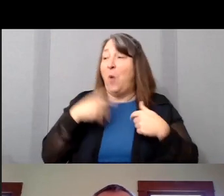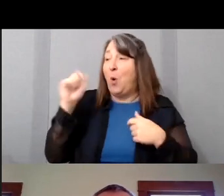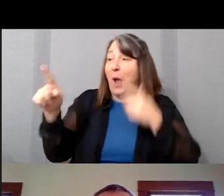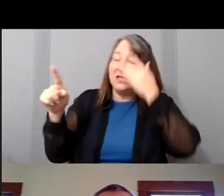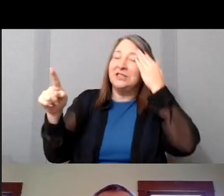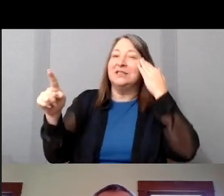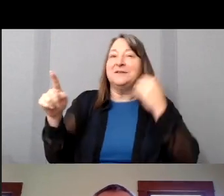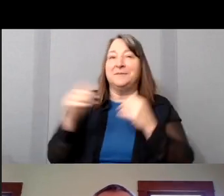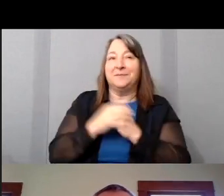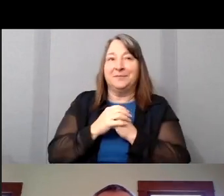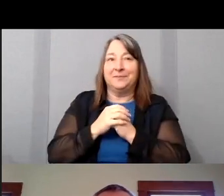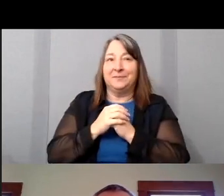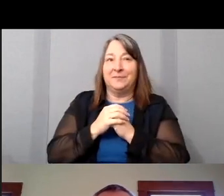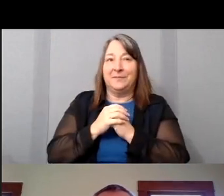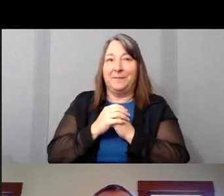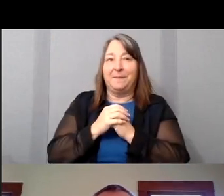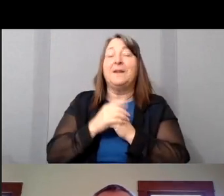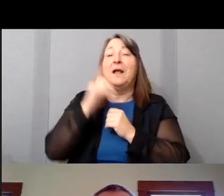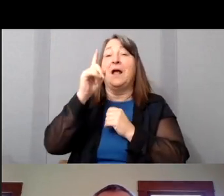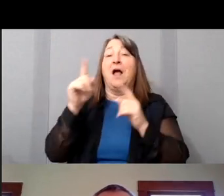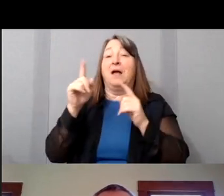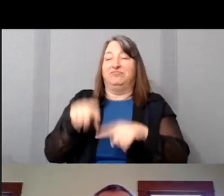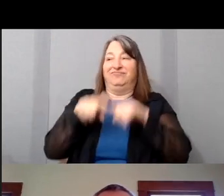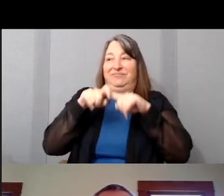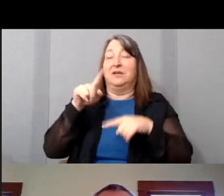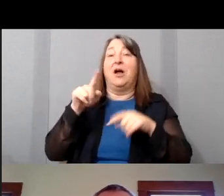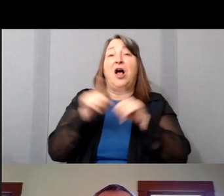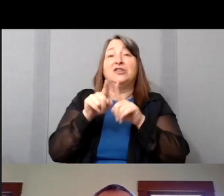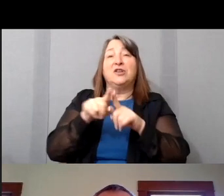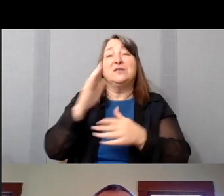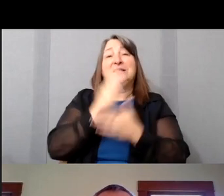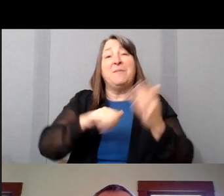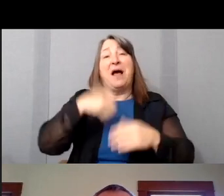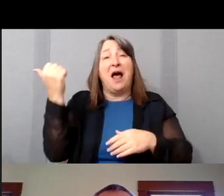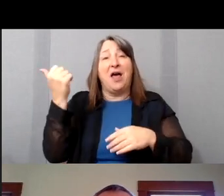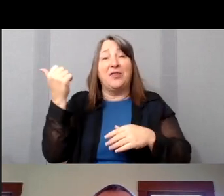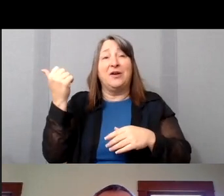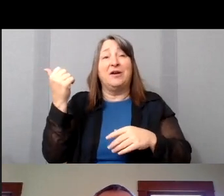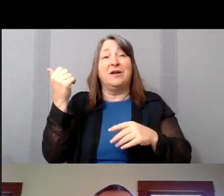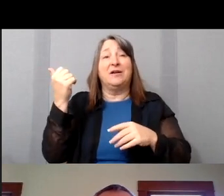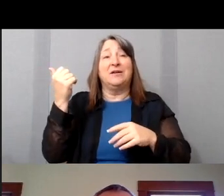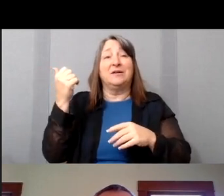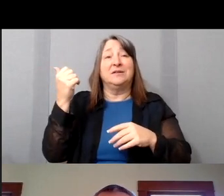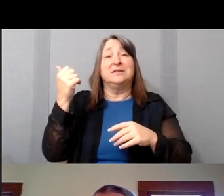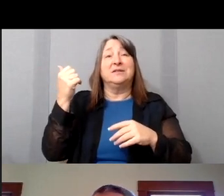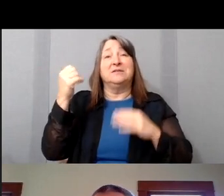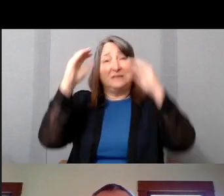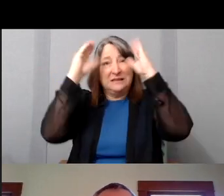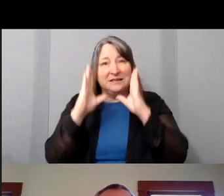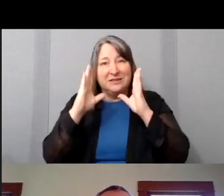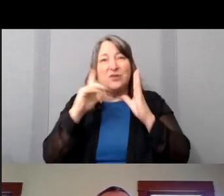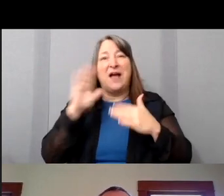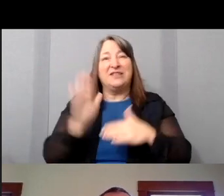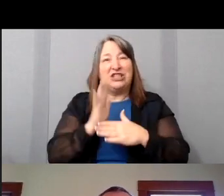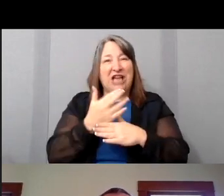going to get to that. We're also going to bring in a couple other practitioners to have a bit of a shared view on this. So